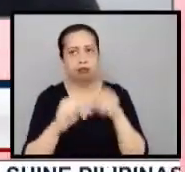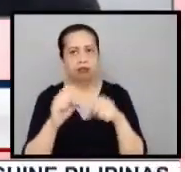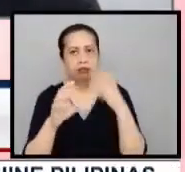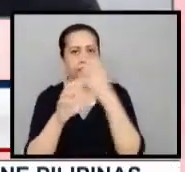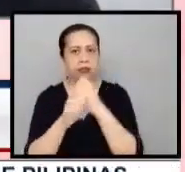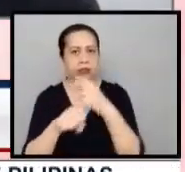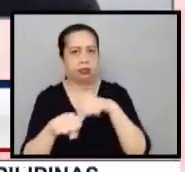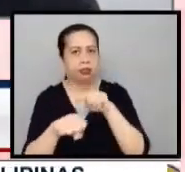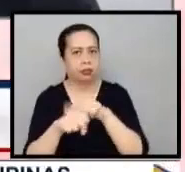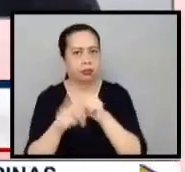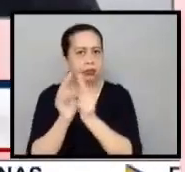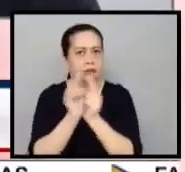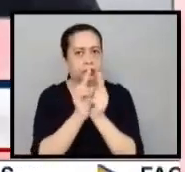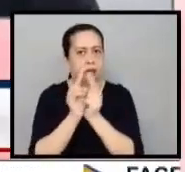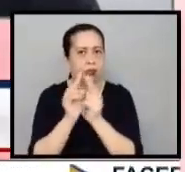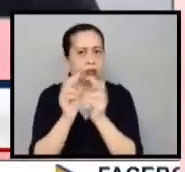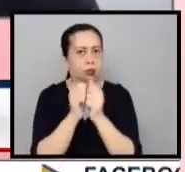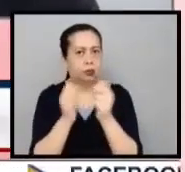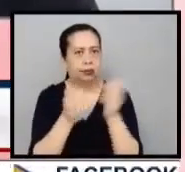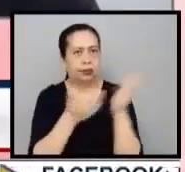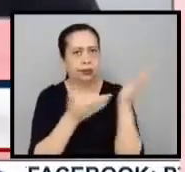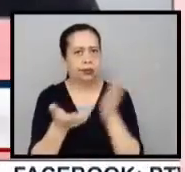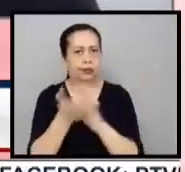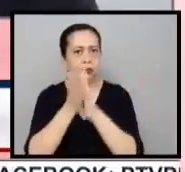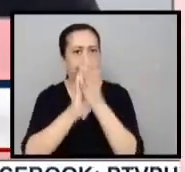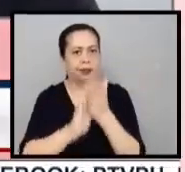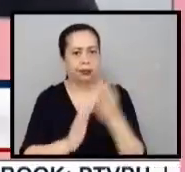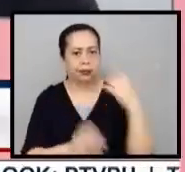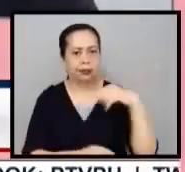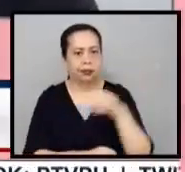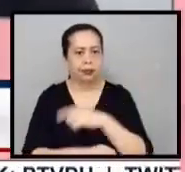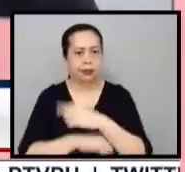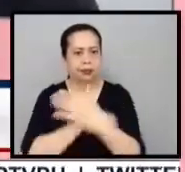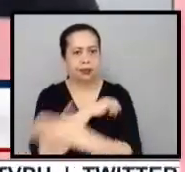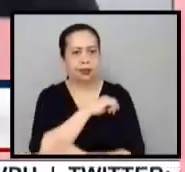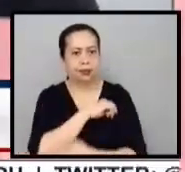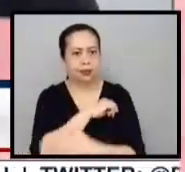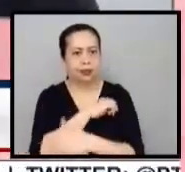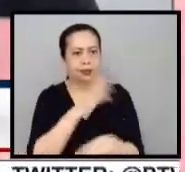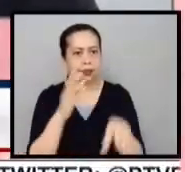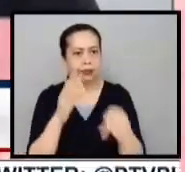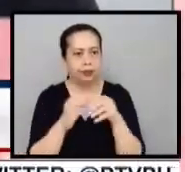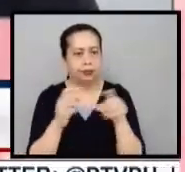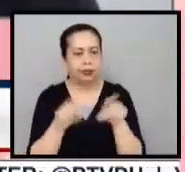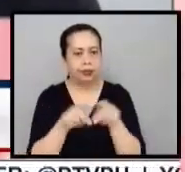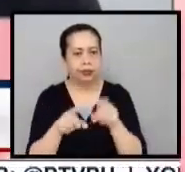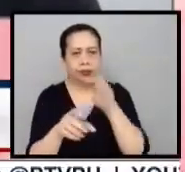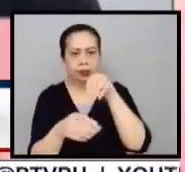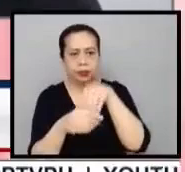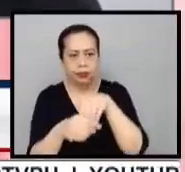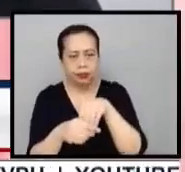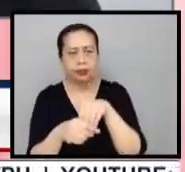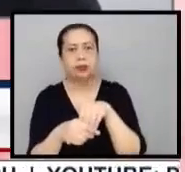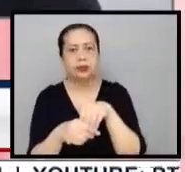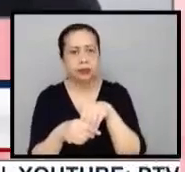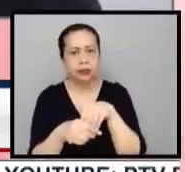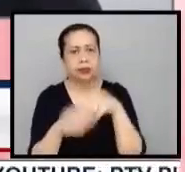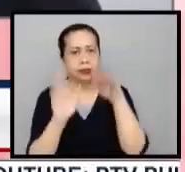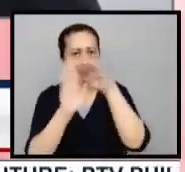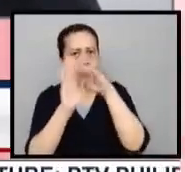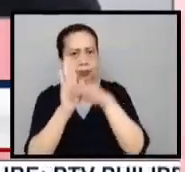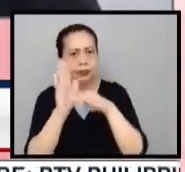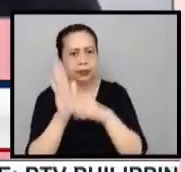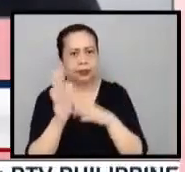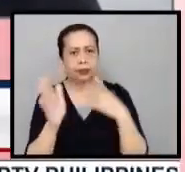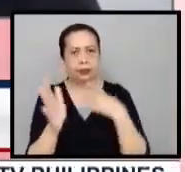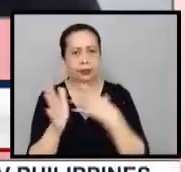unity without bringing peace sa ating bansa. Additionally, sa loob po ng resolution po nito ay ang ating kampanya